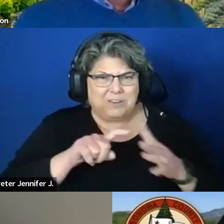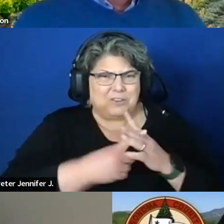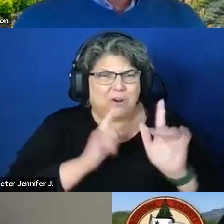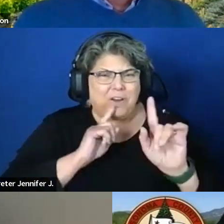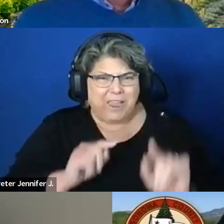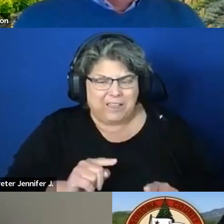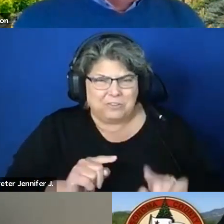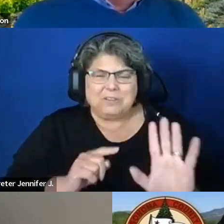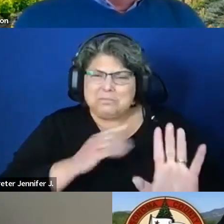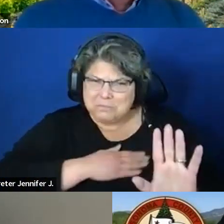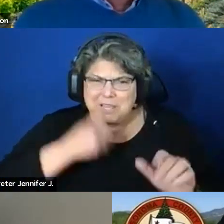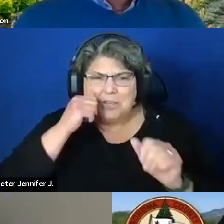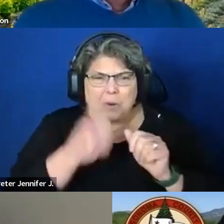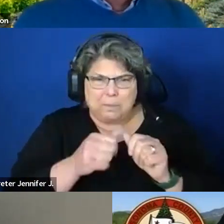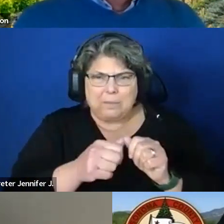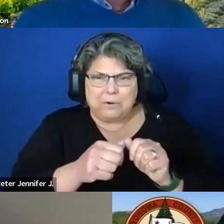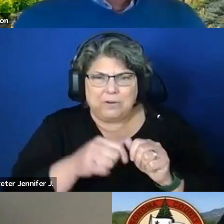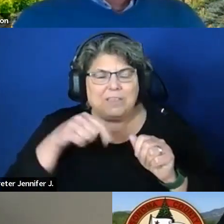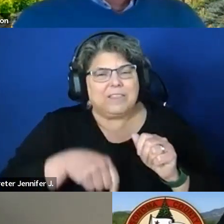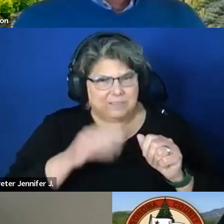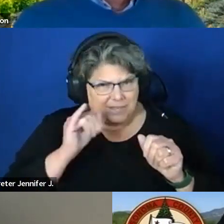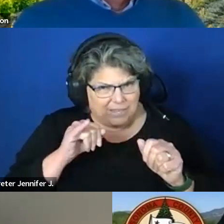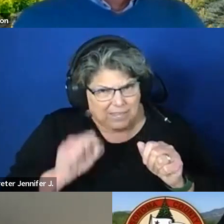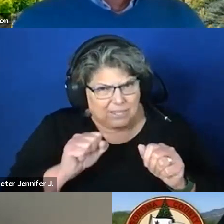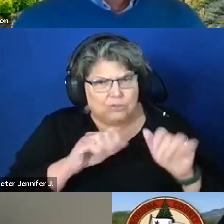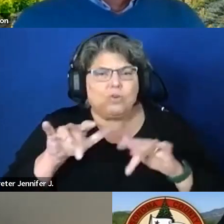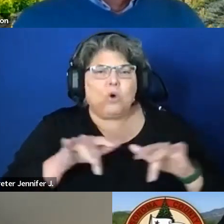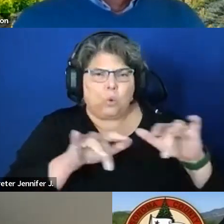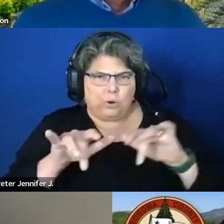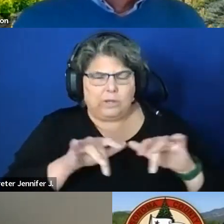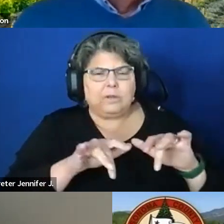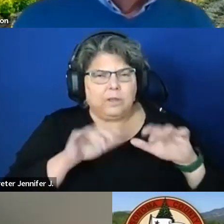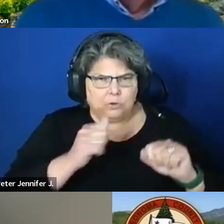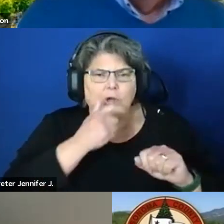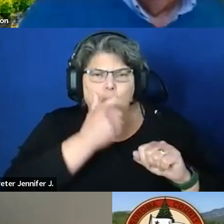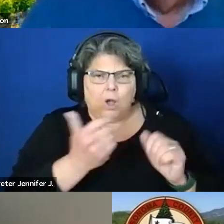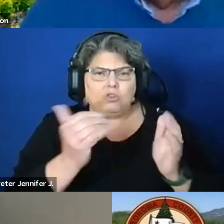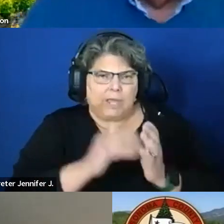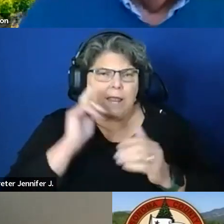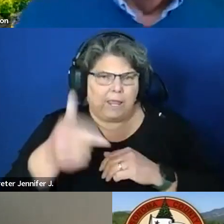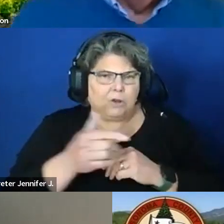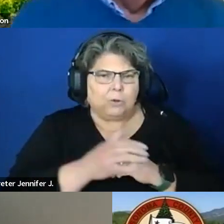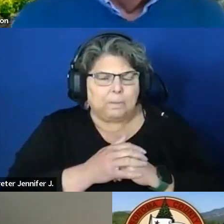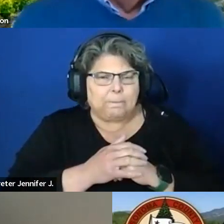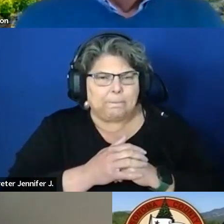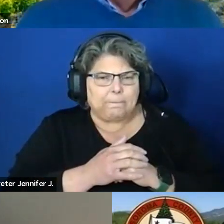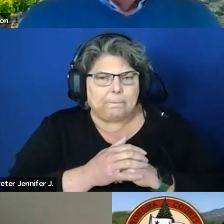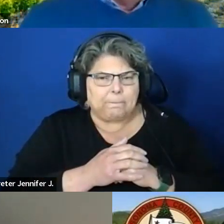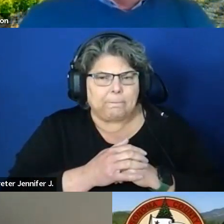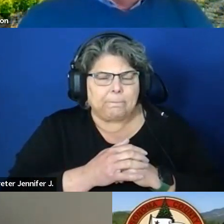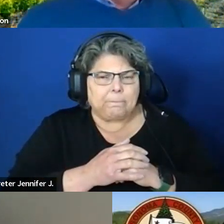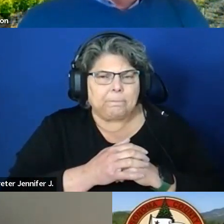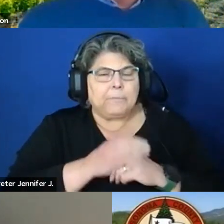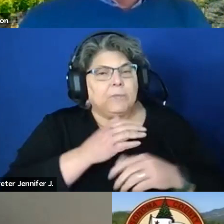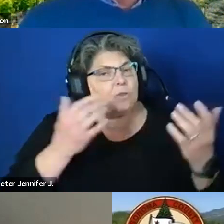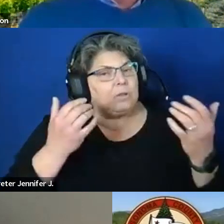Please remember, this is recorded and will be available later on for viewing. So